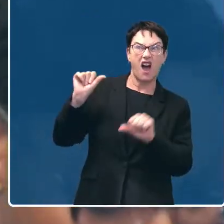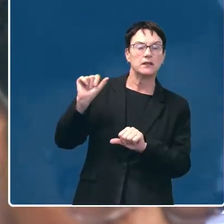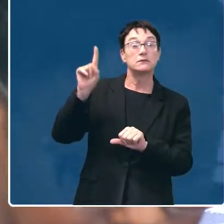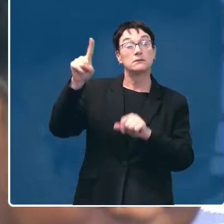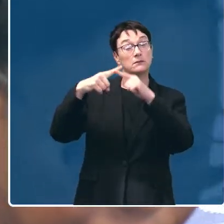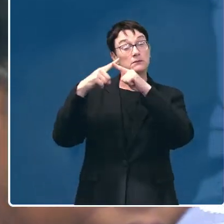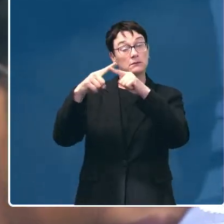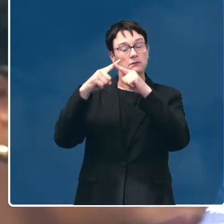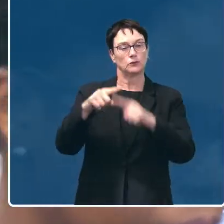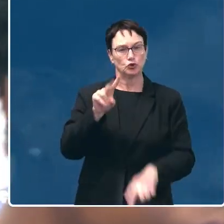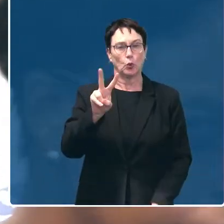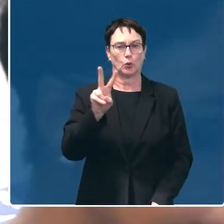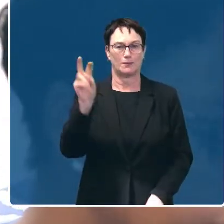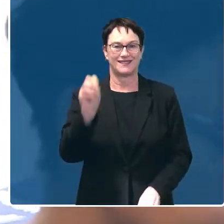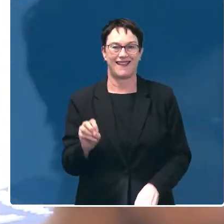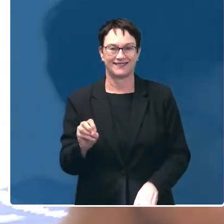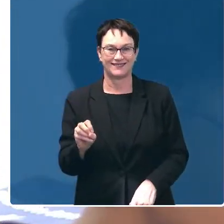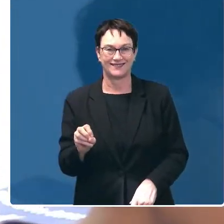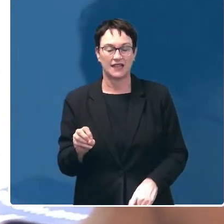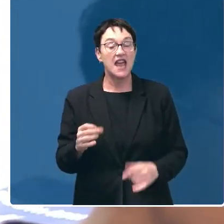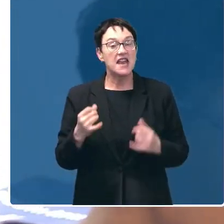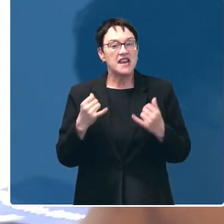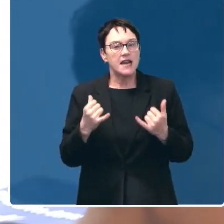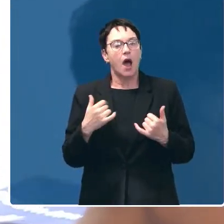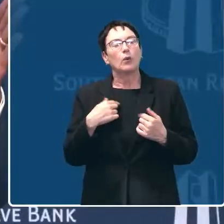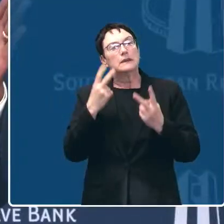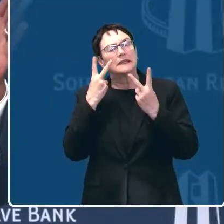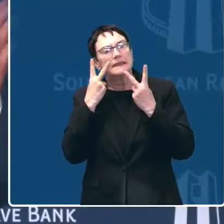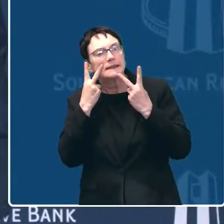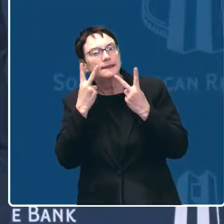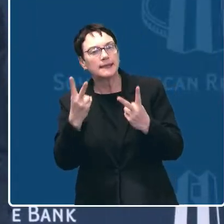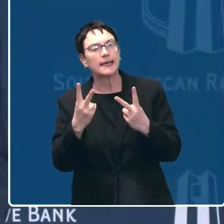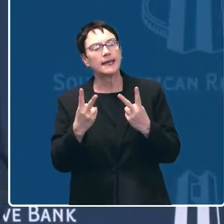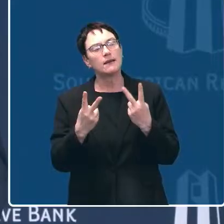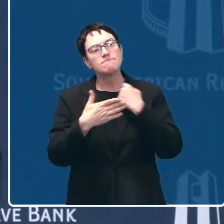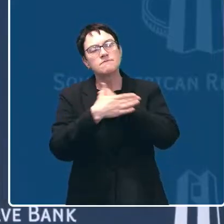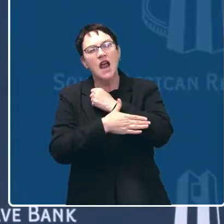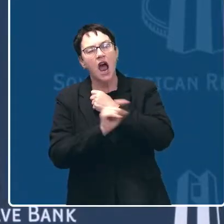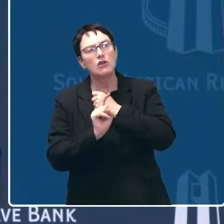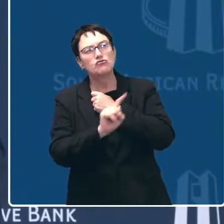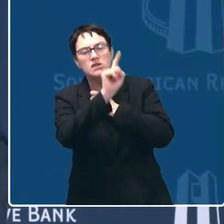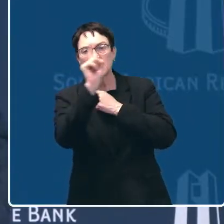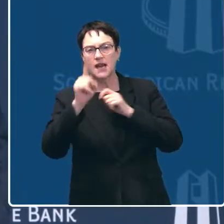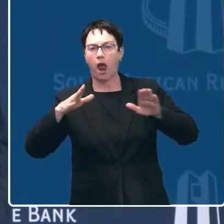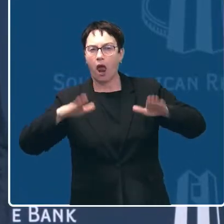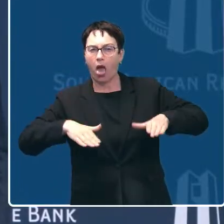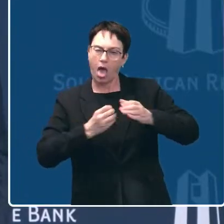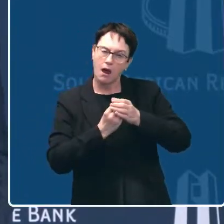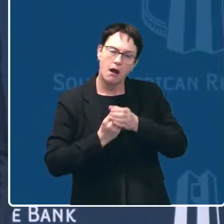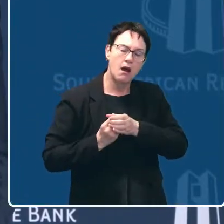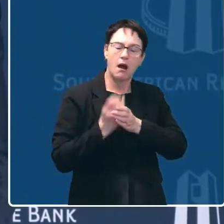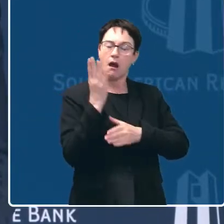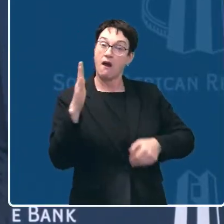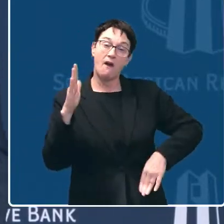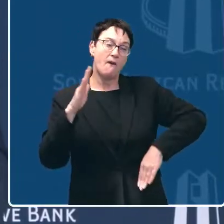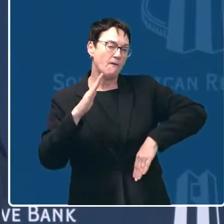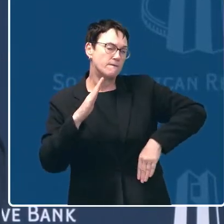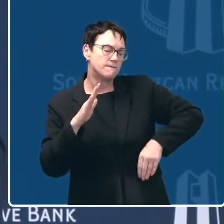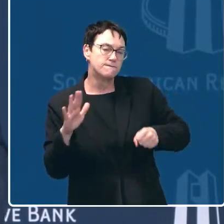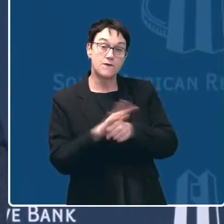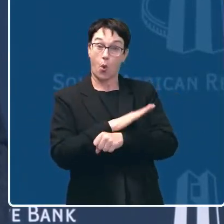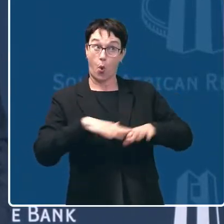If we look at the emerging market universe and we take the median inflation target,